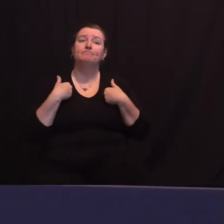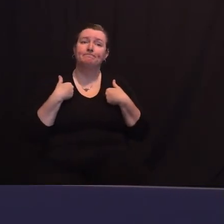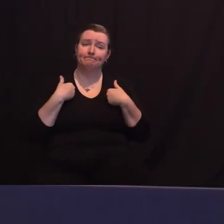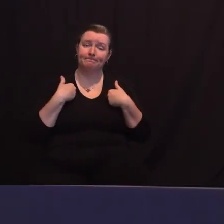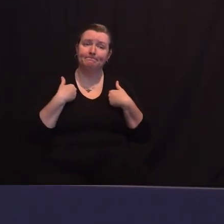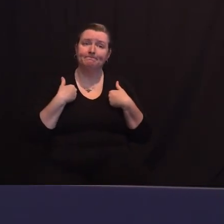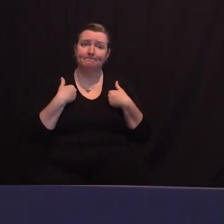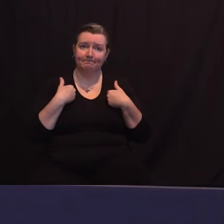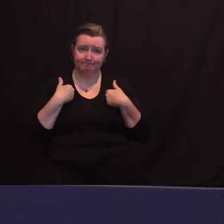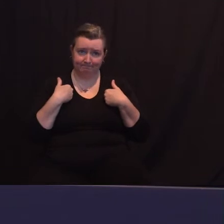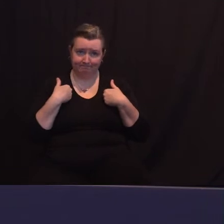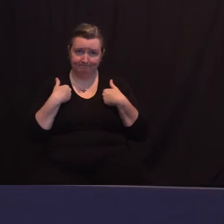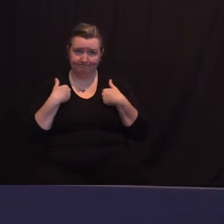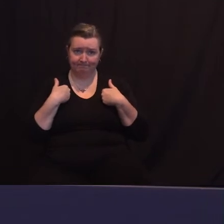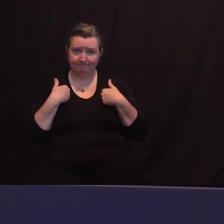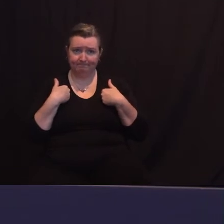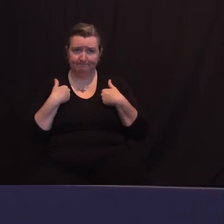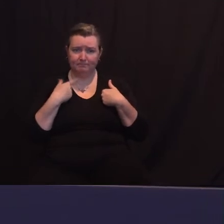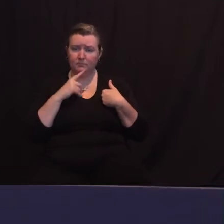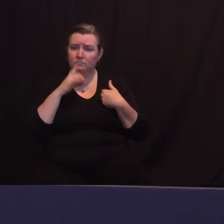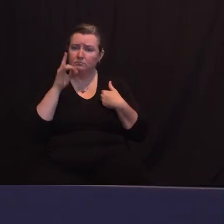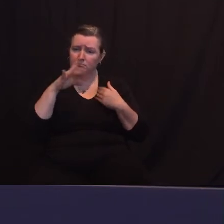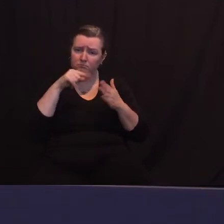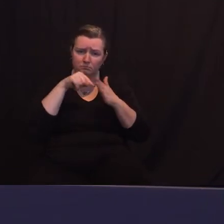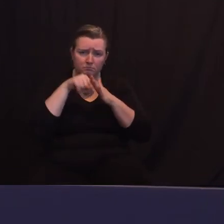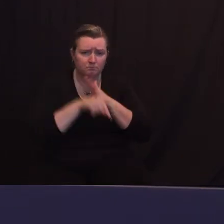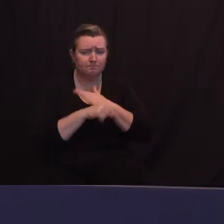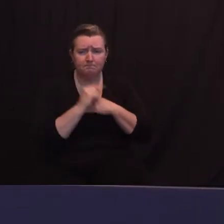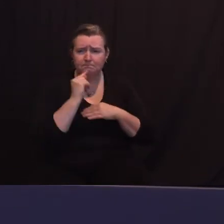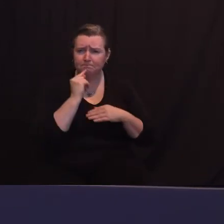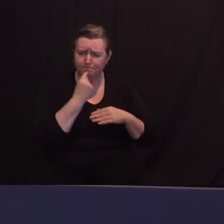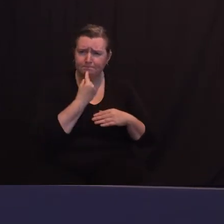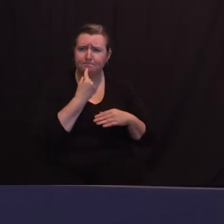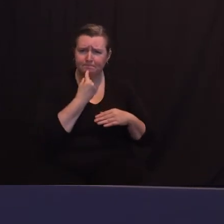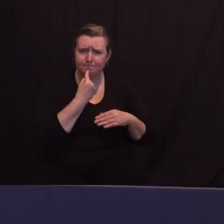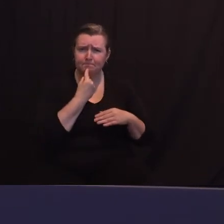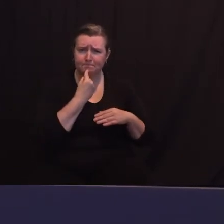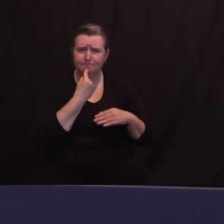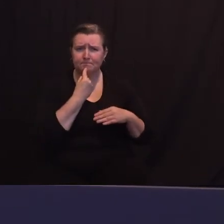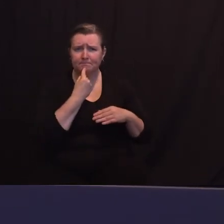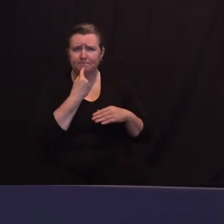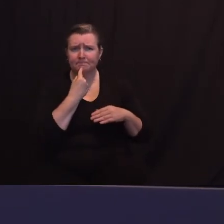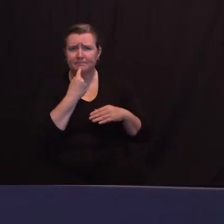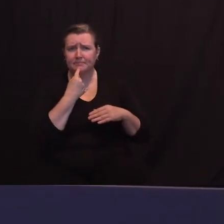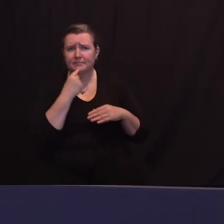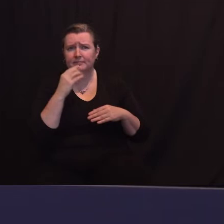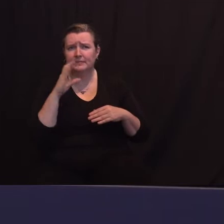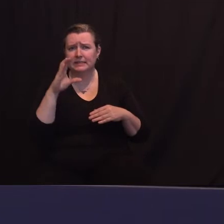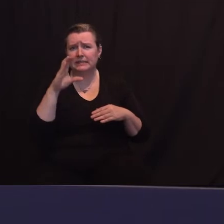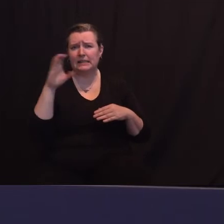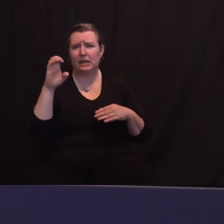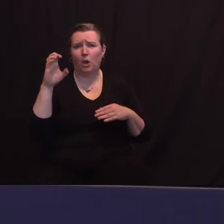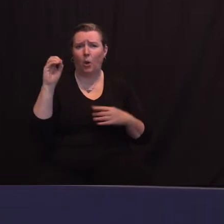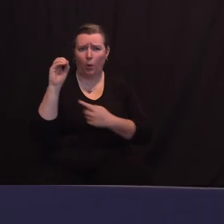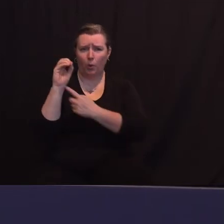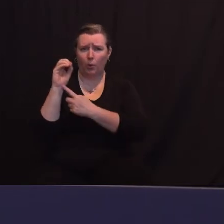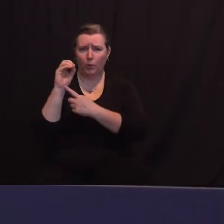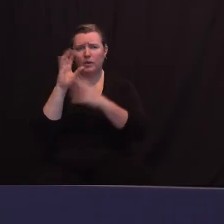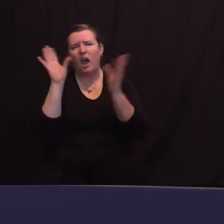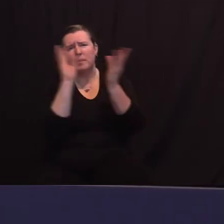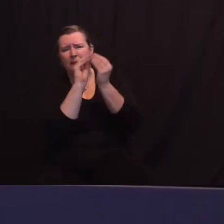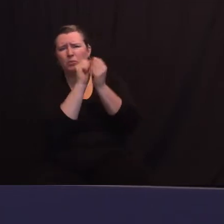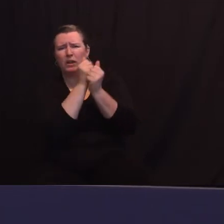intensity of service. Anecdotally, from our CEOs, who I meet with on a regular basis,